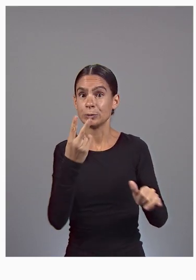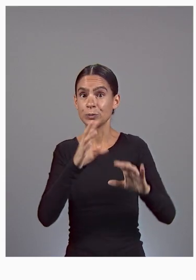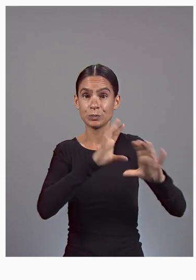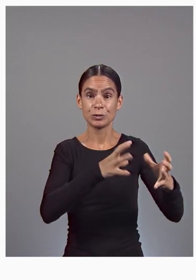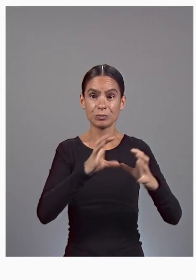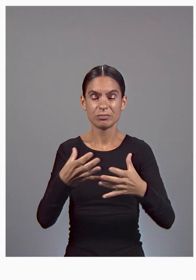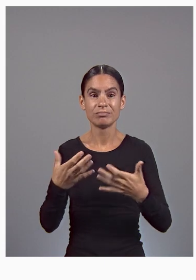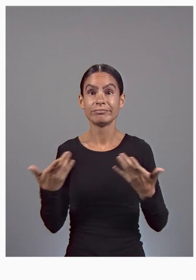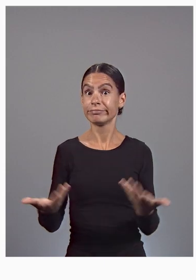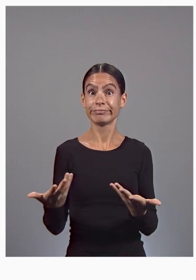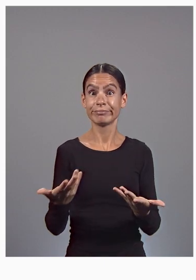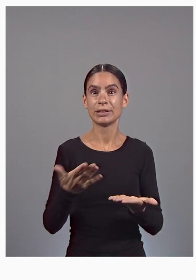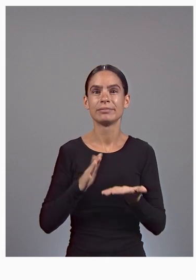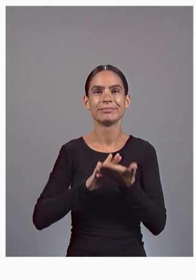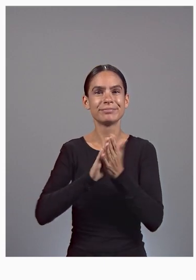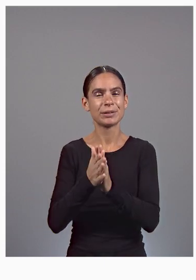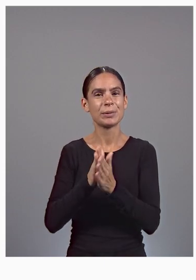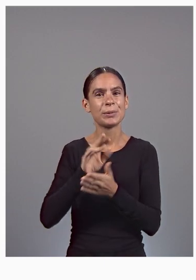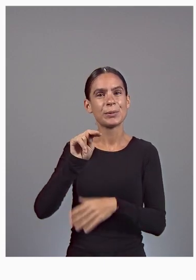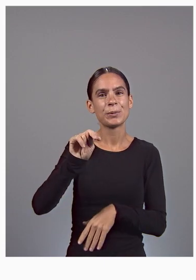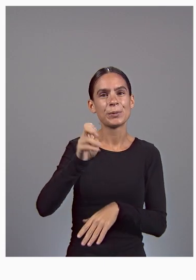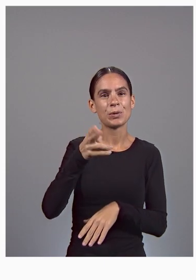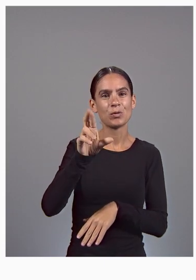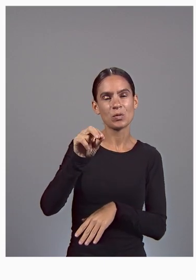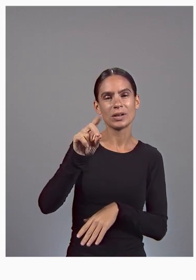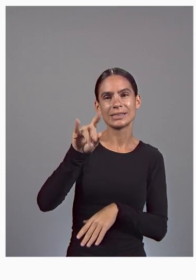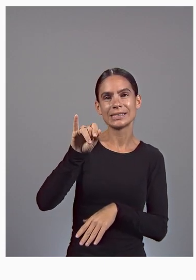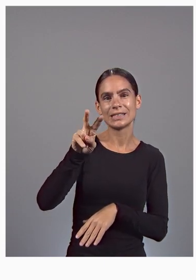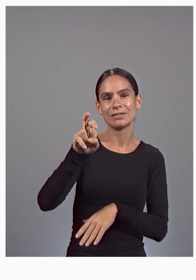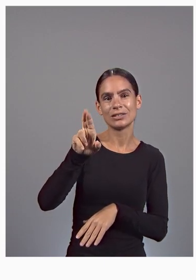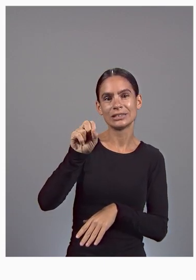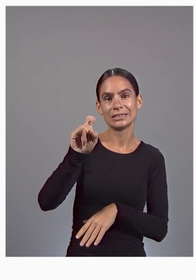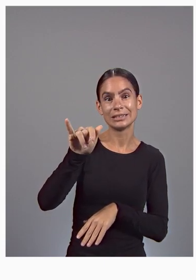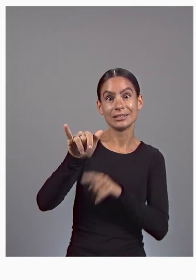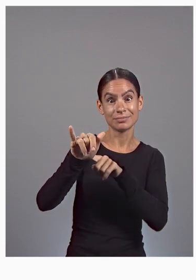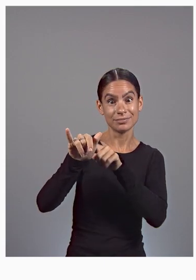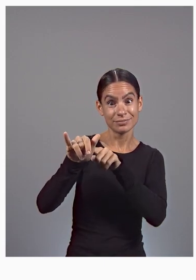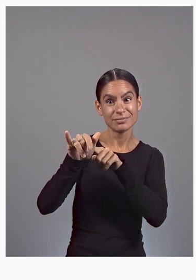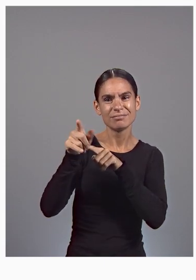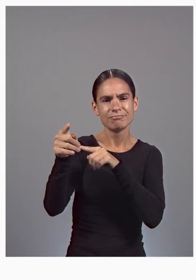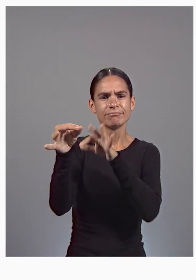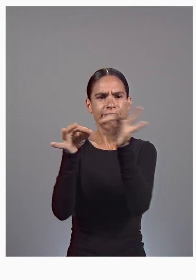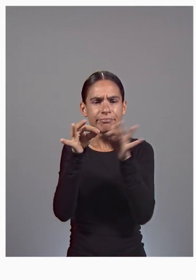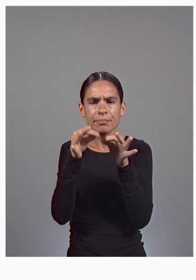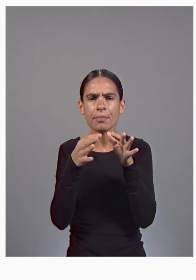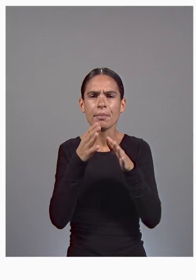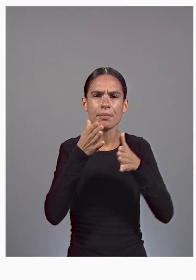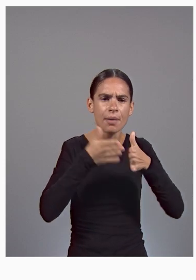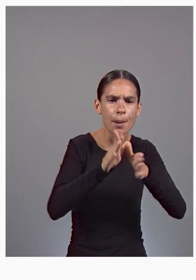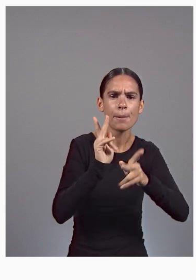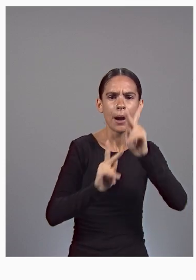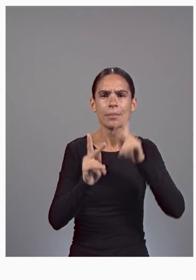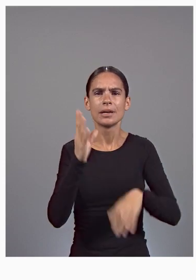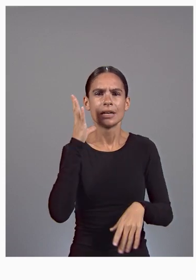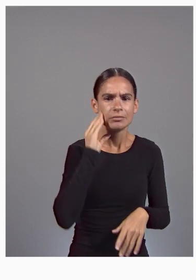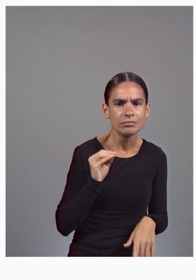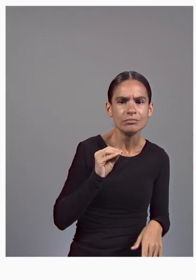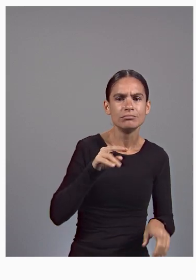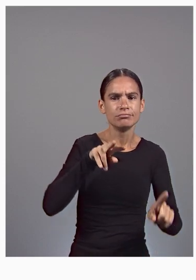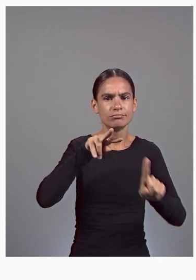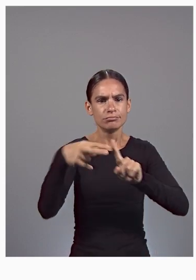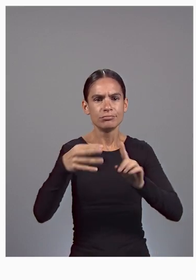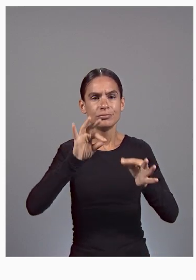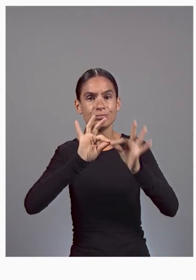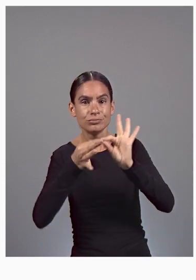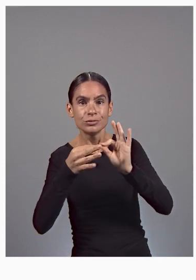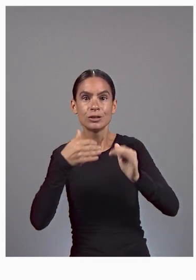called neurodiversity. And neurodiversity describes the ways people experience, interpret, and process